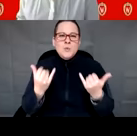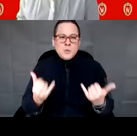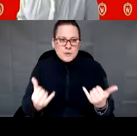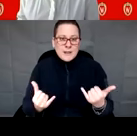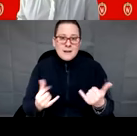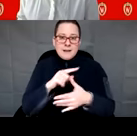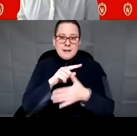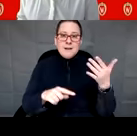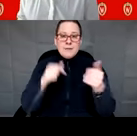member.